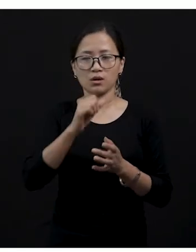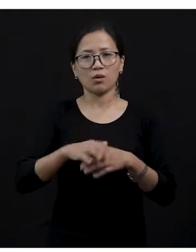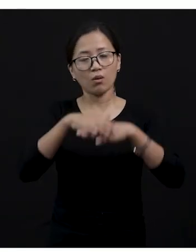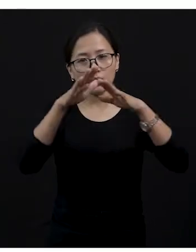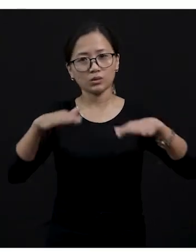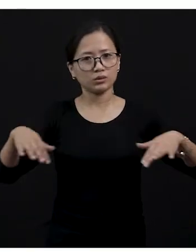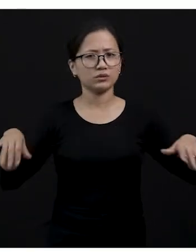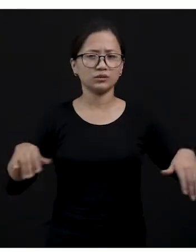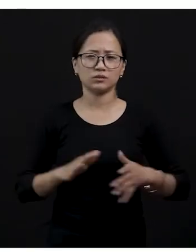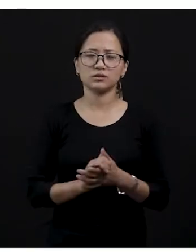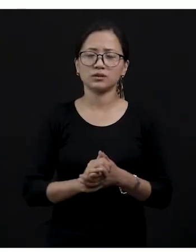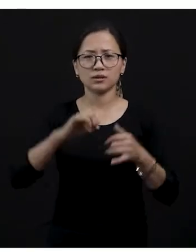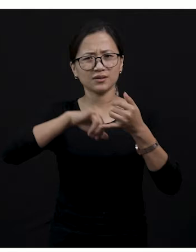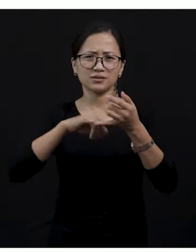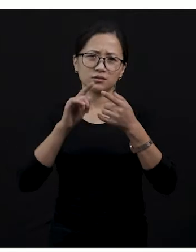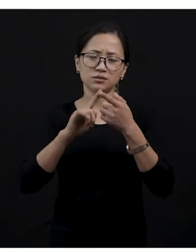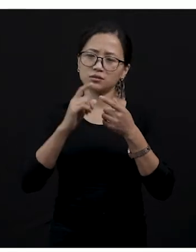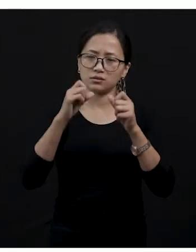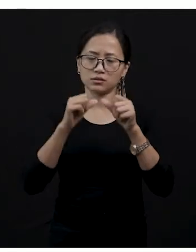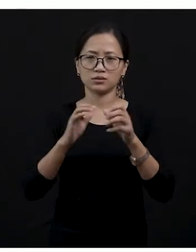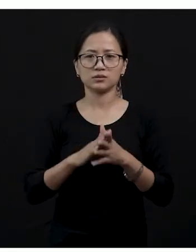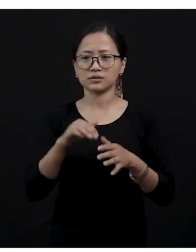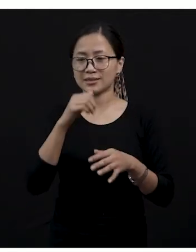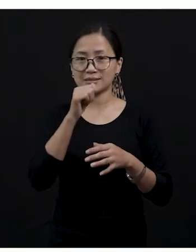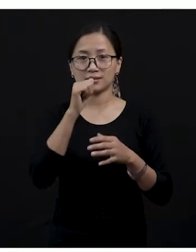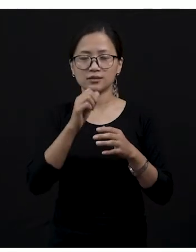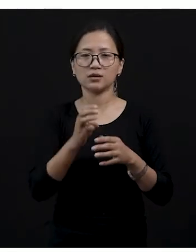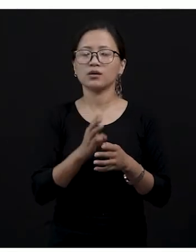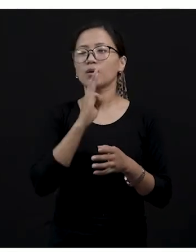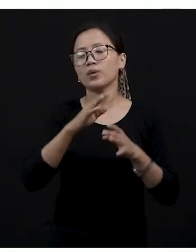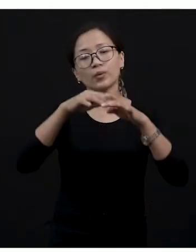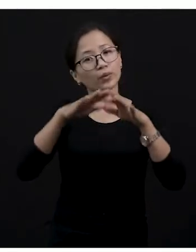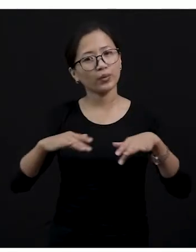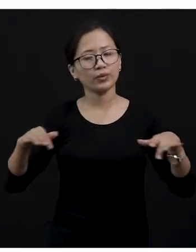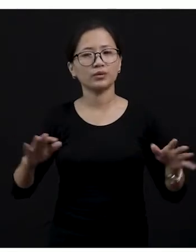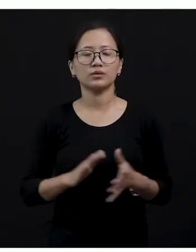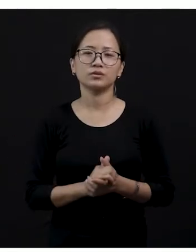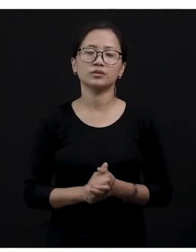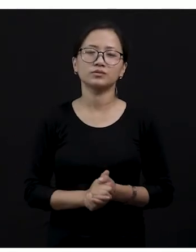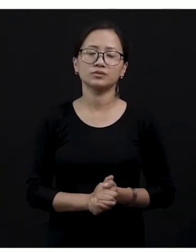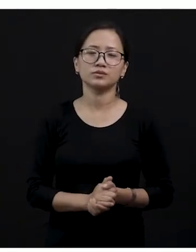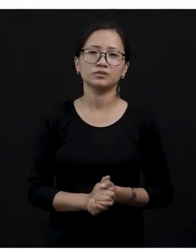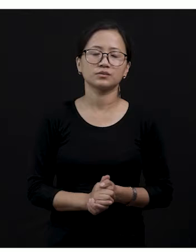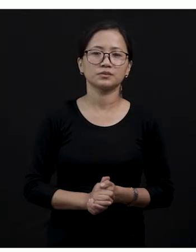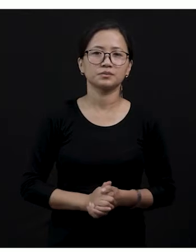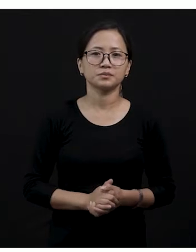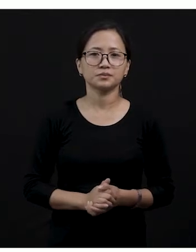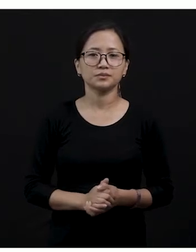the sea. It reflects the light and it appears as